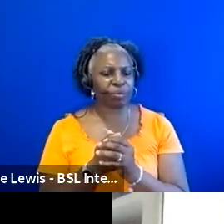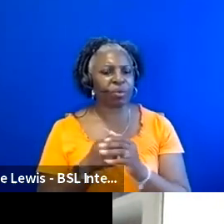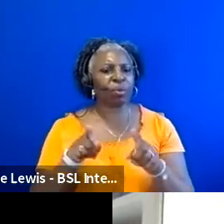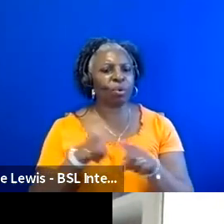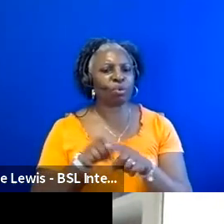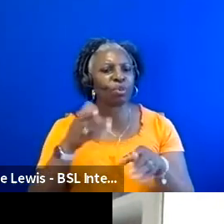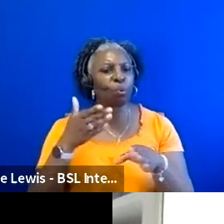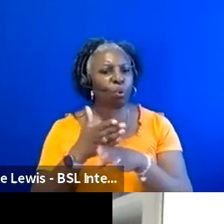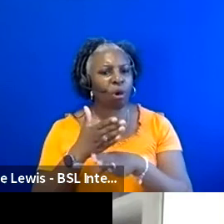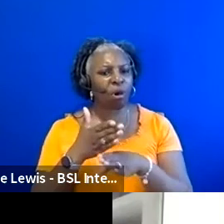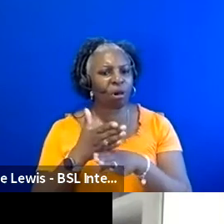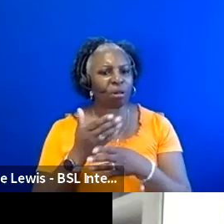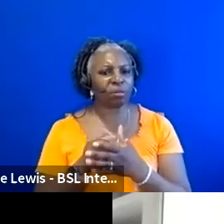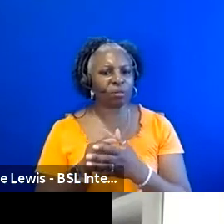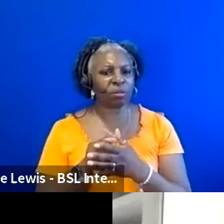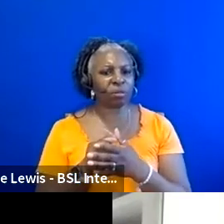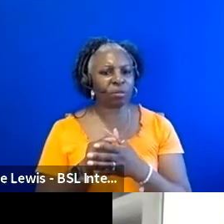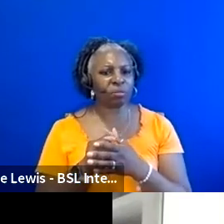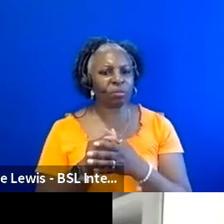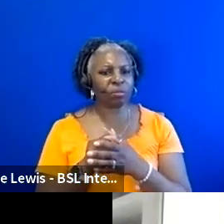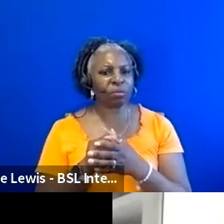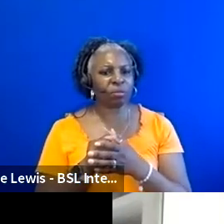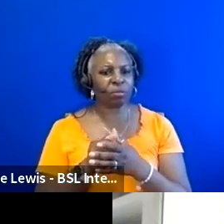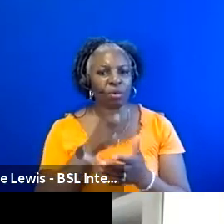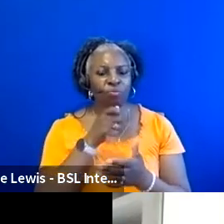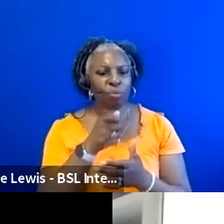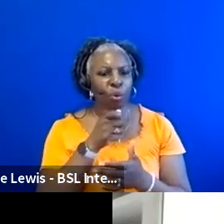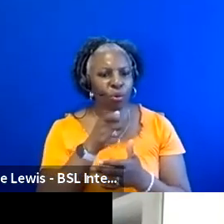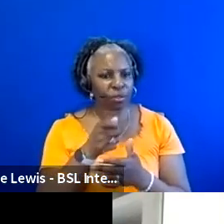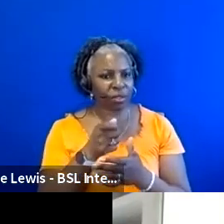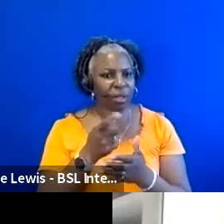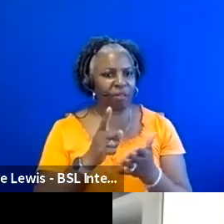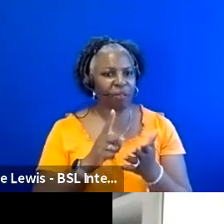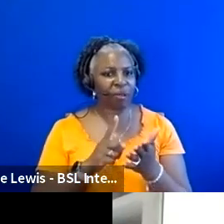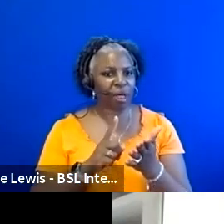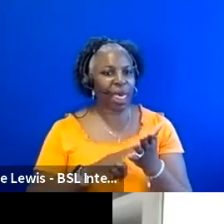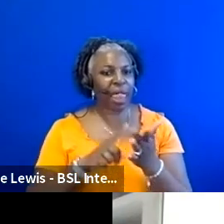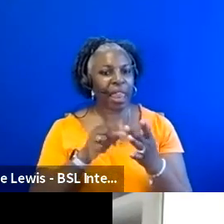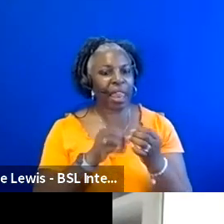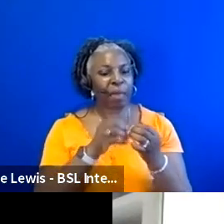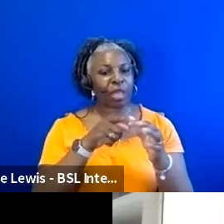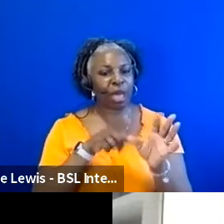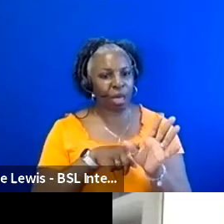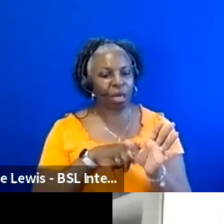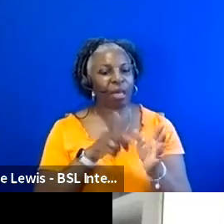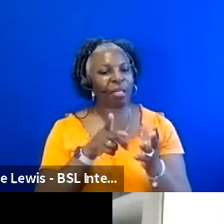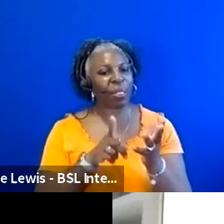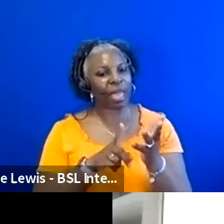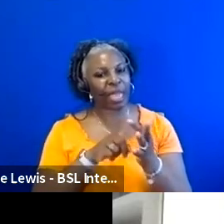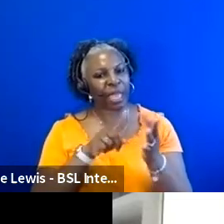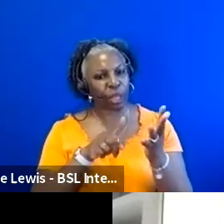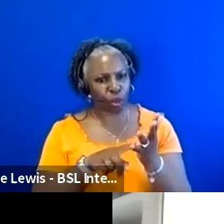worked as a correspondent for a number of Libyan channels in the EU. In